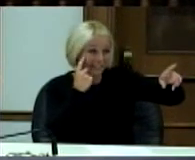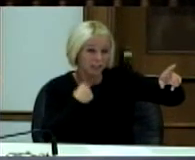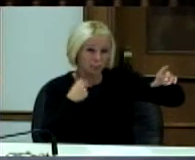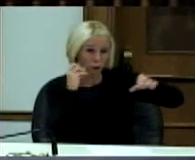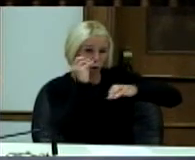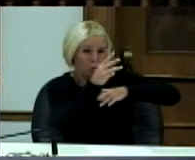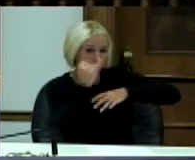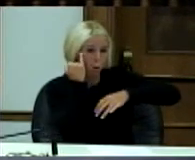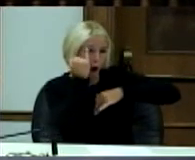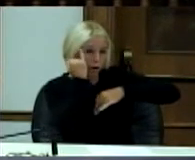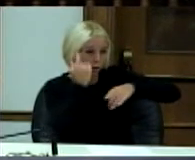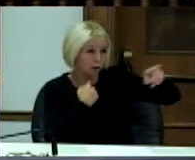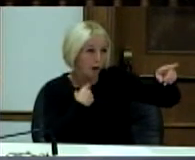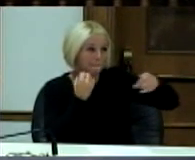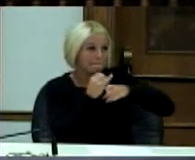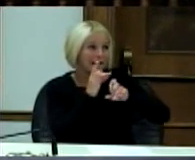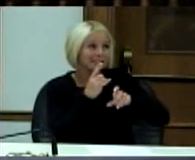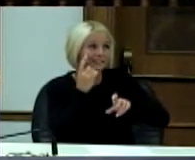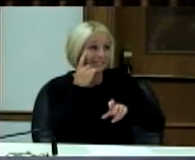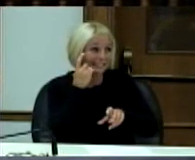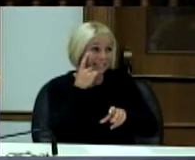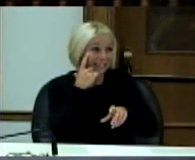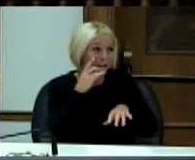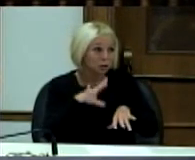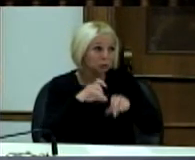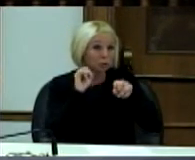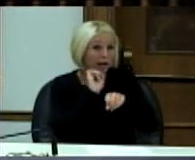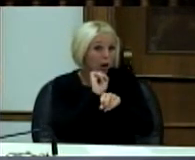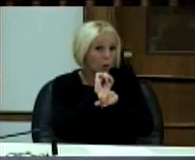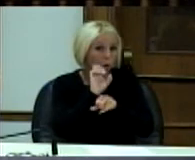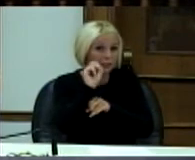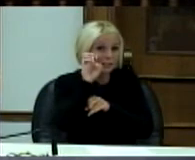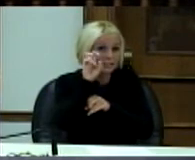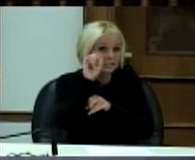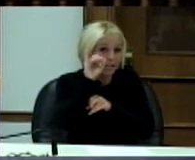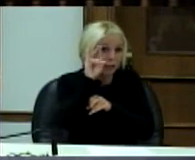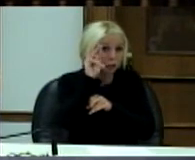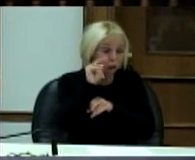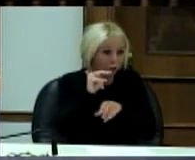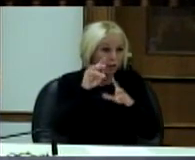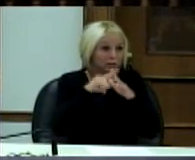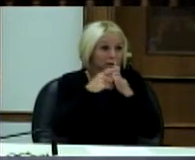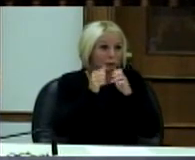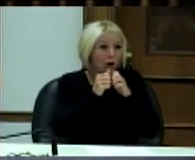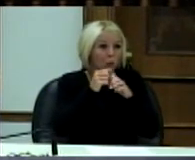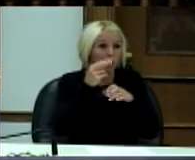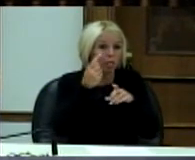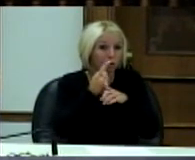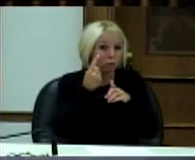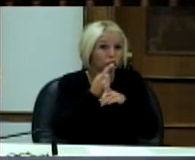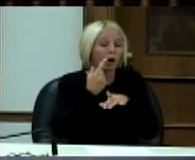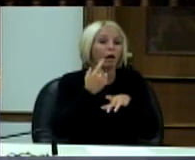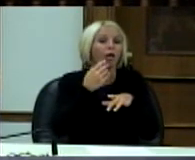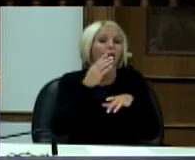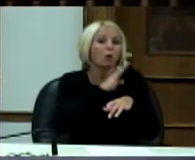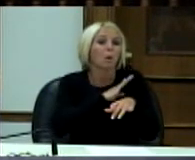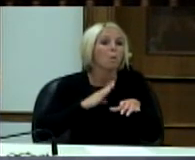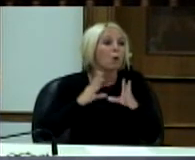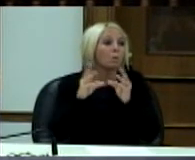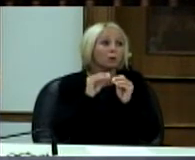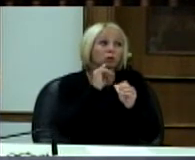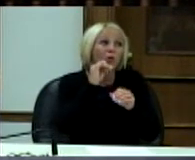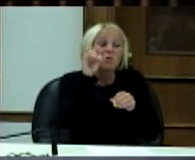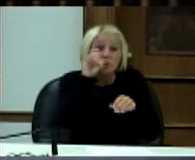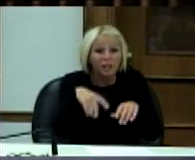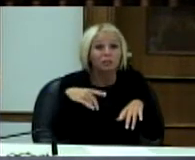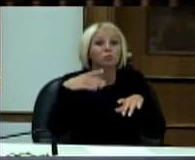gonna throw this out as an idea, would it make sense to take a work session and make that, start that with the regular board meeting so that we don't have to